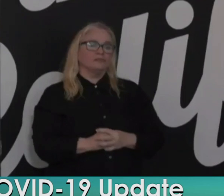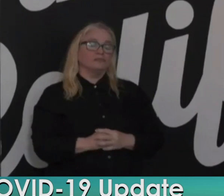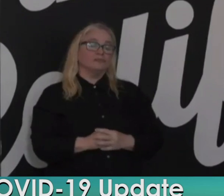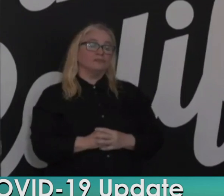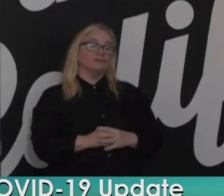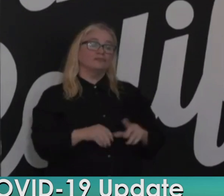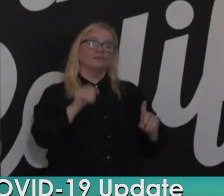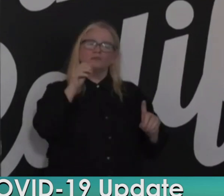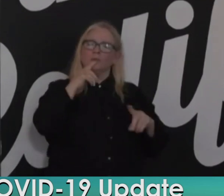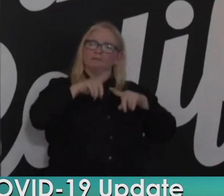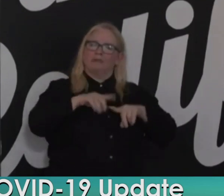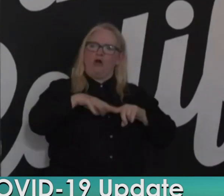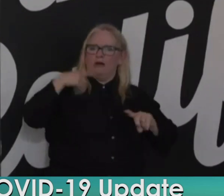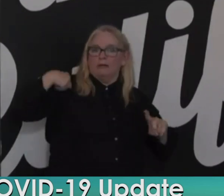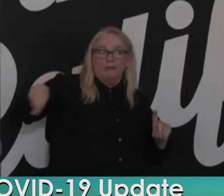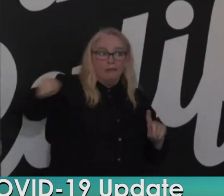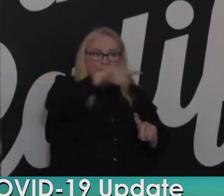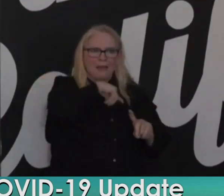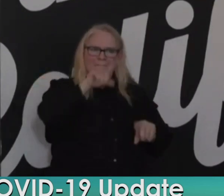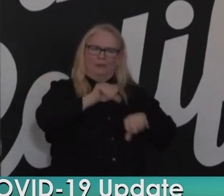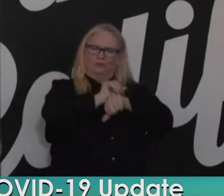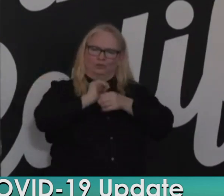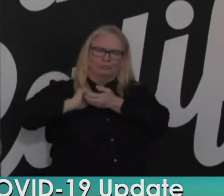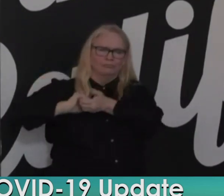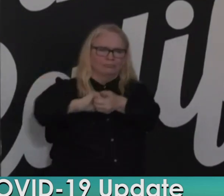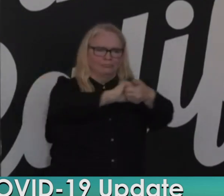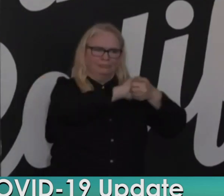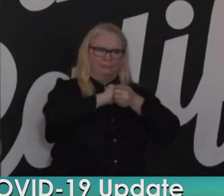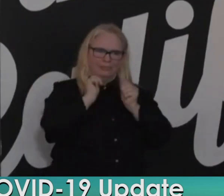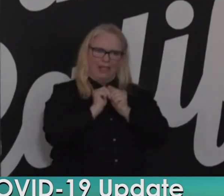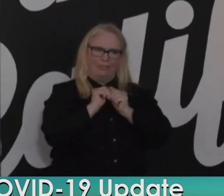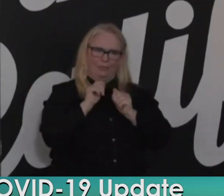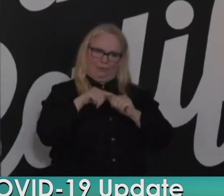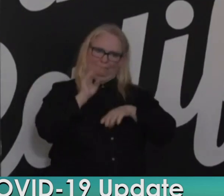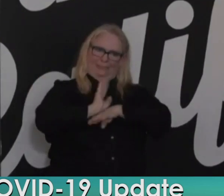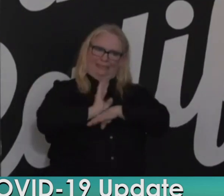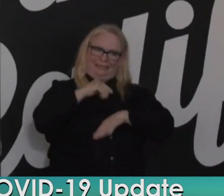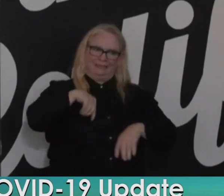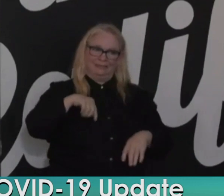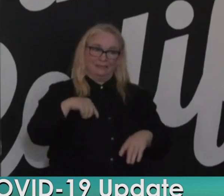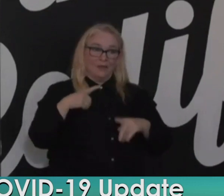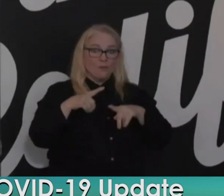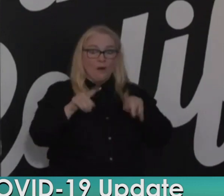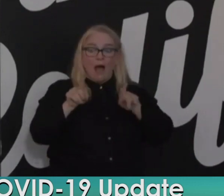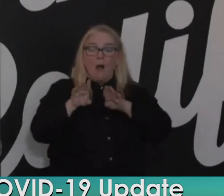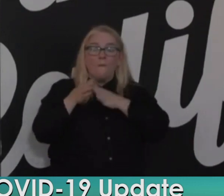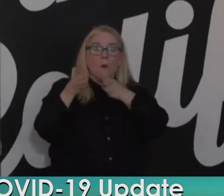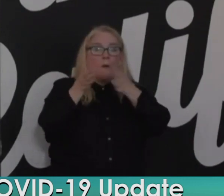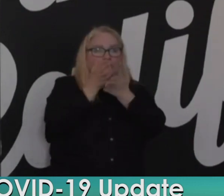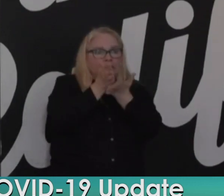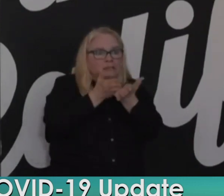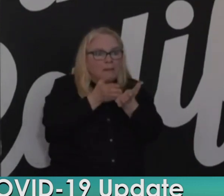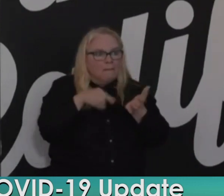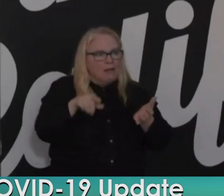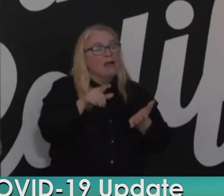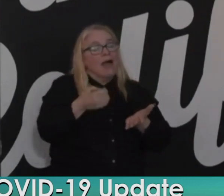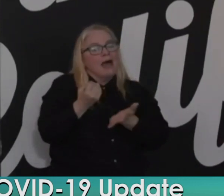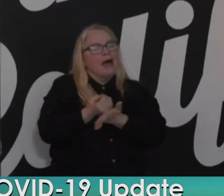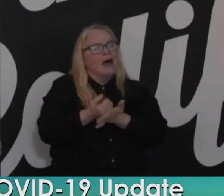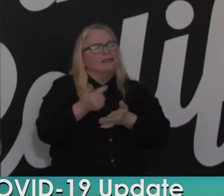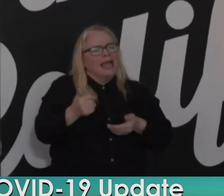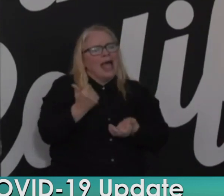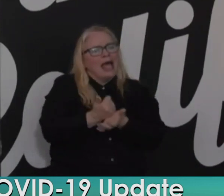to work with businesses like this to make sure when we do start to open up the economy, we do so in a safe and judicious